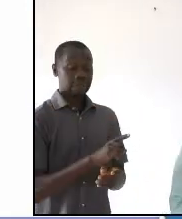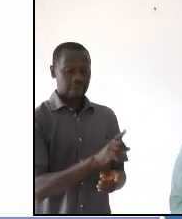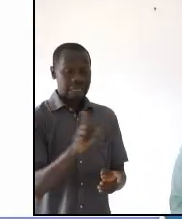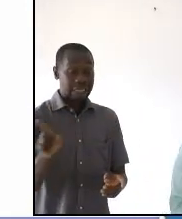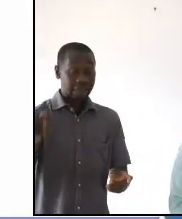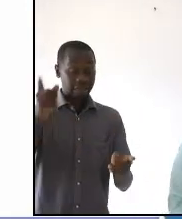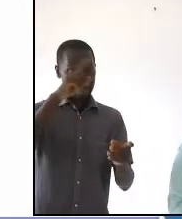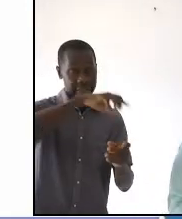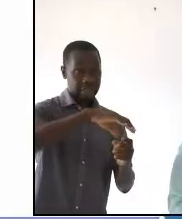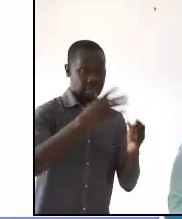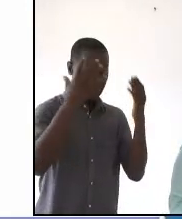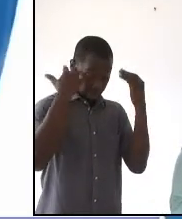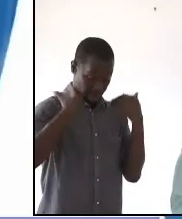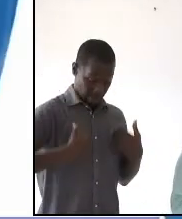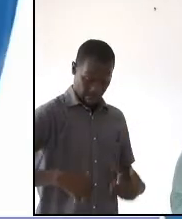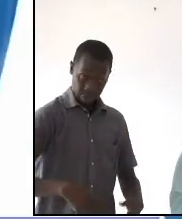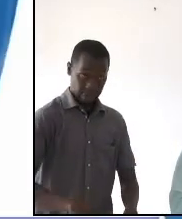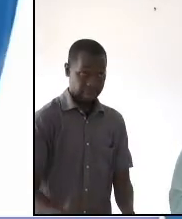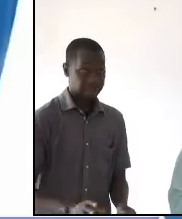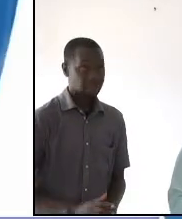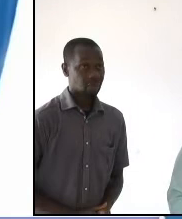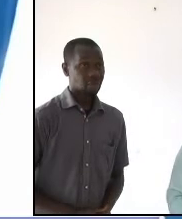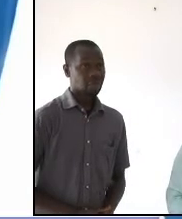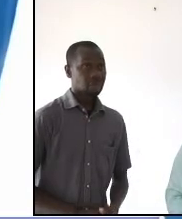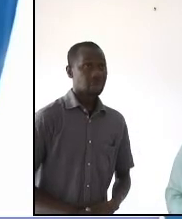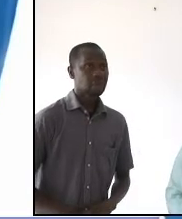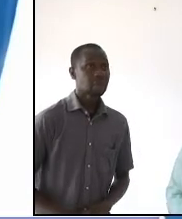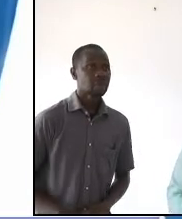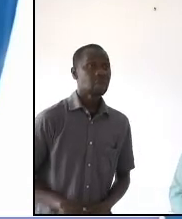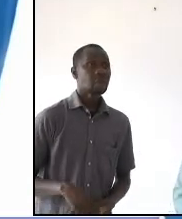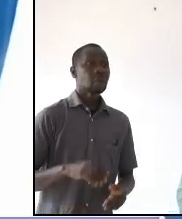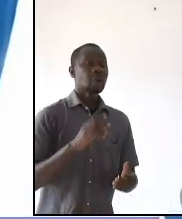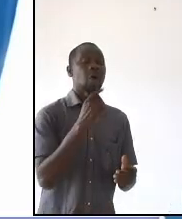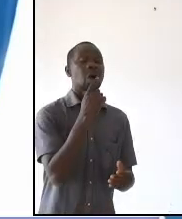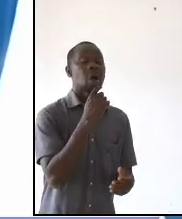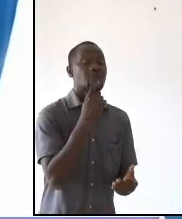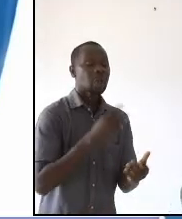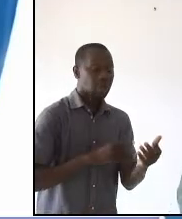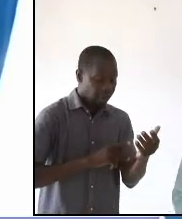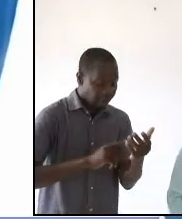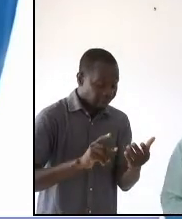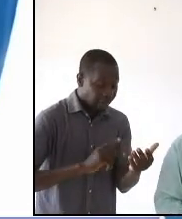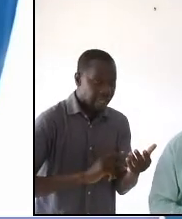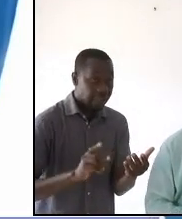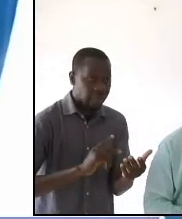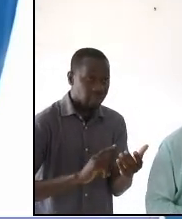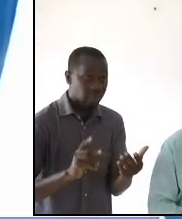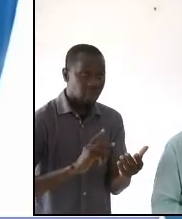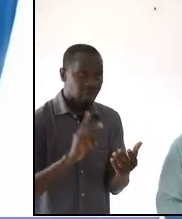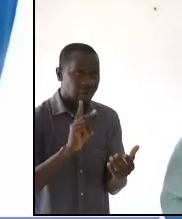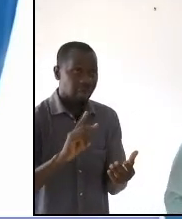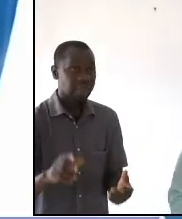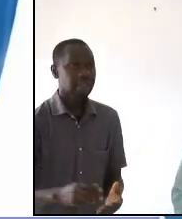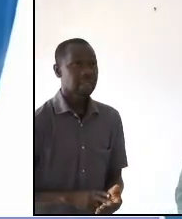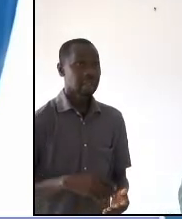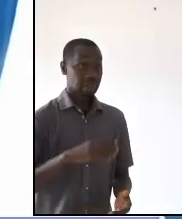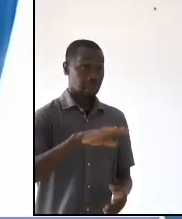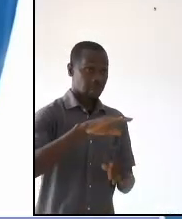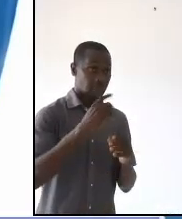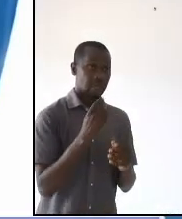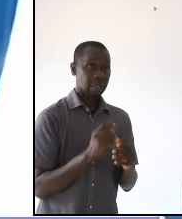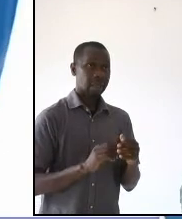and tissues that need them. The blood vessels, mainly we have the arteries